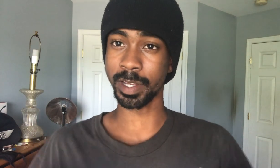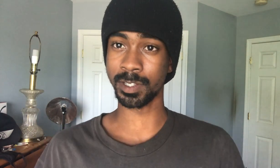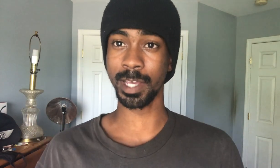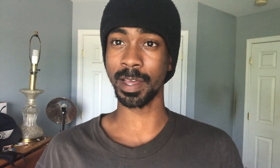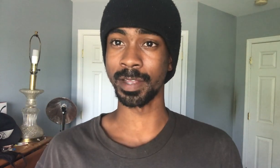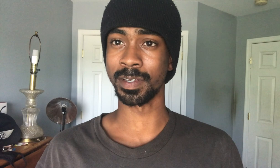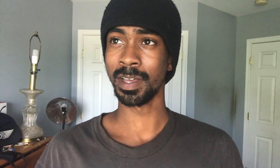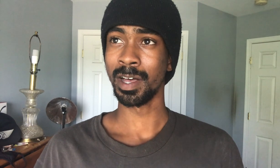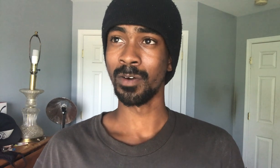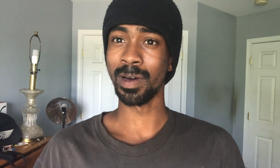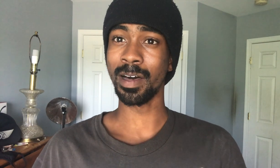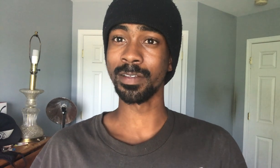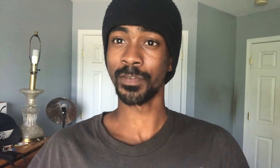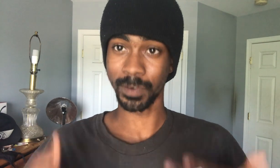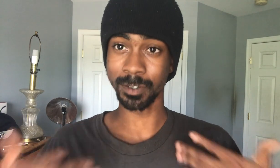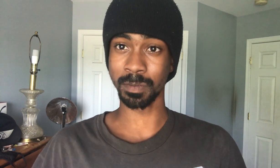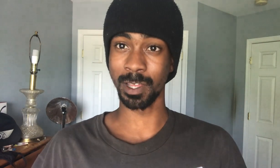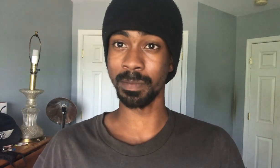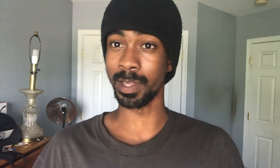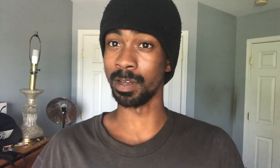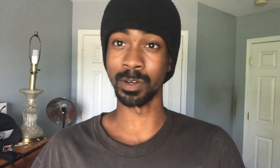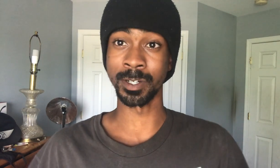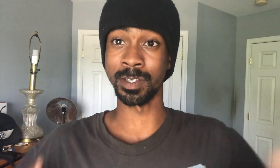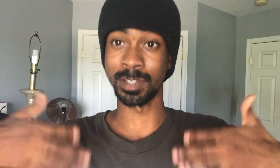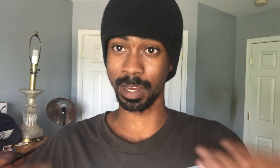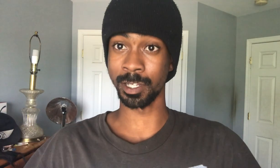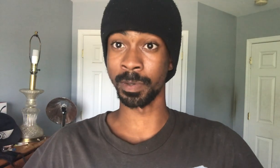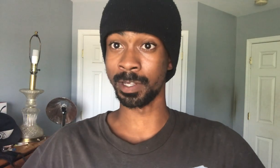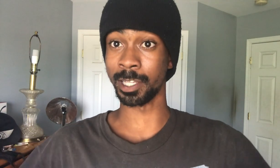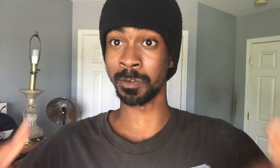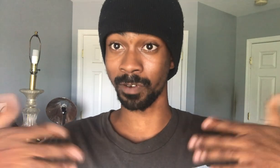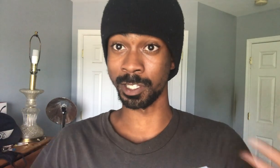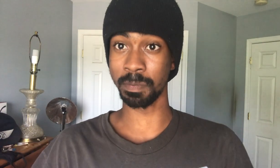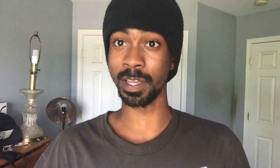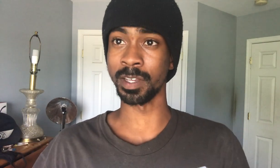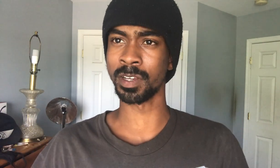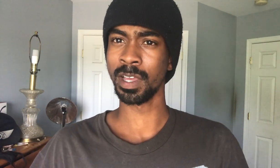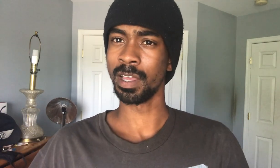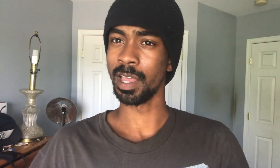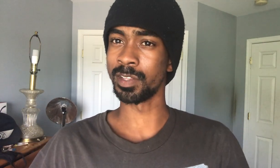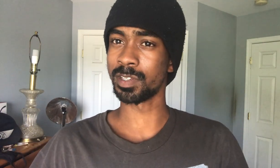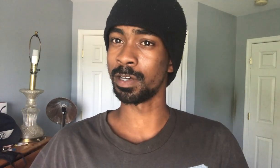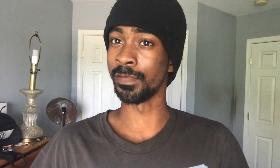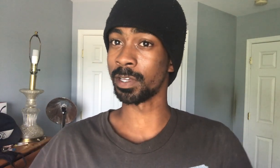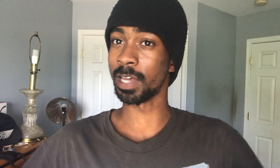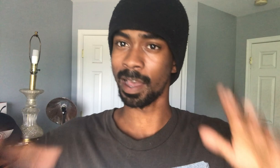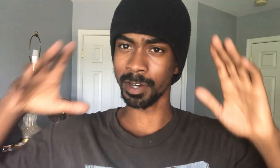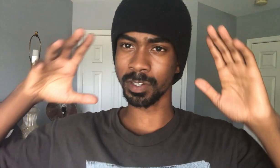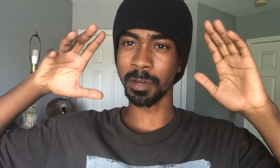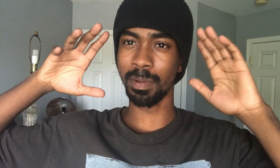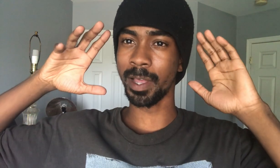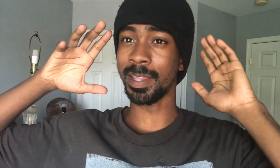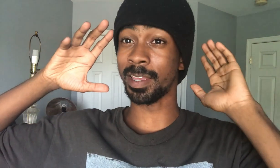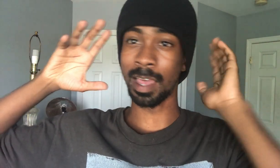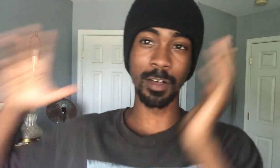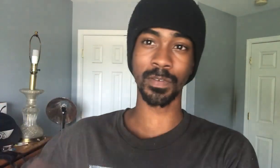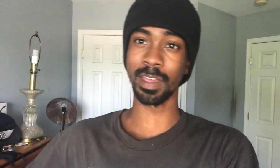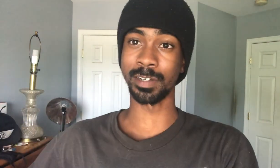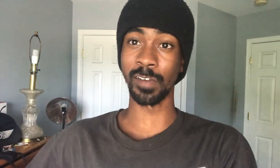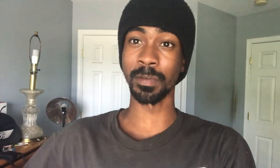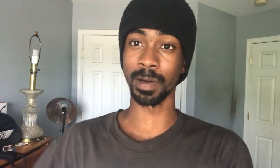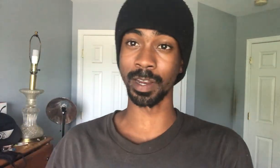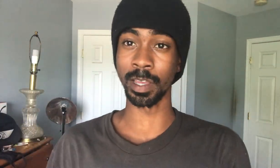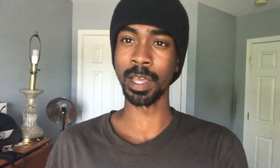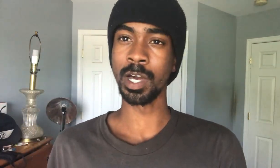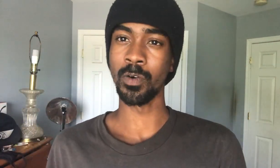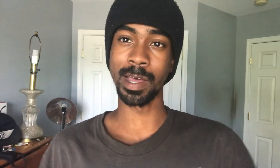Why do I say that? Well, the First Amendment, of course, is there to protect free speech. And so if we could actually apply like healthcare